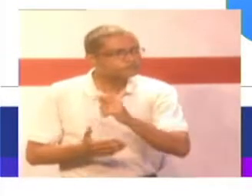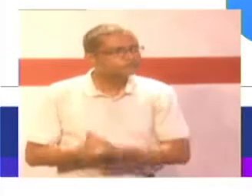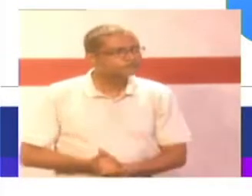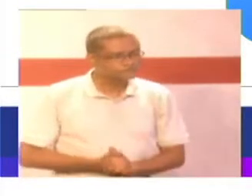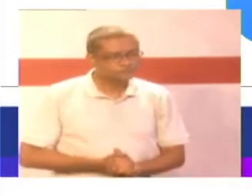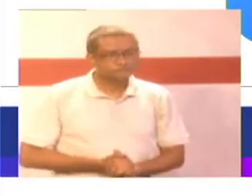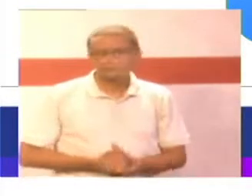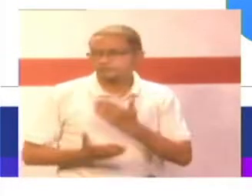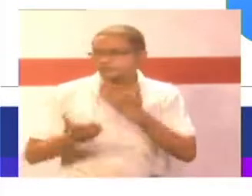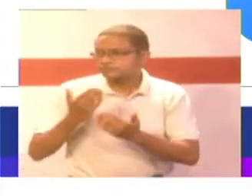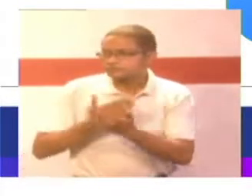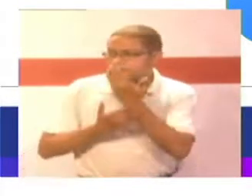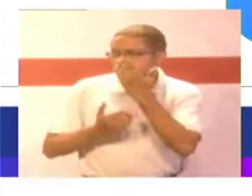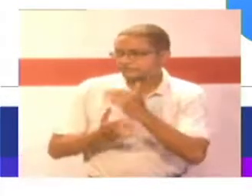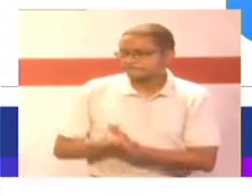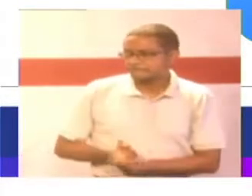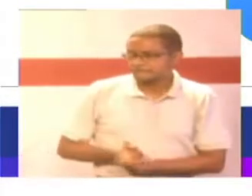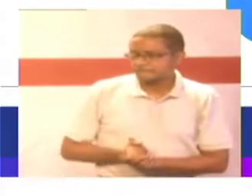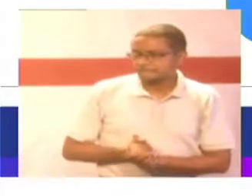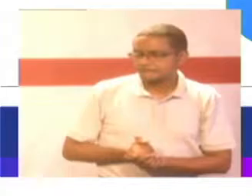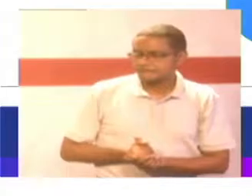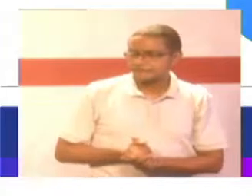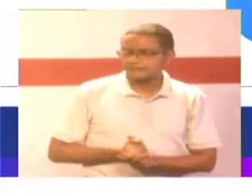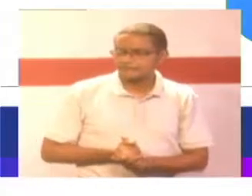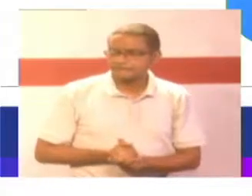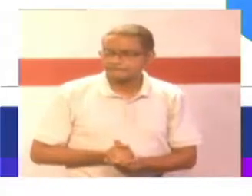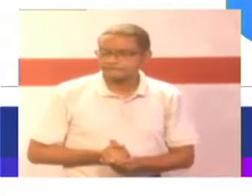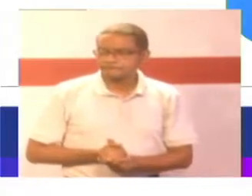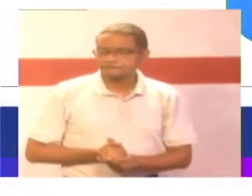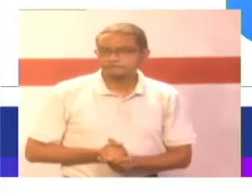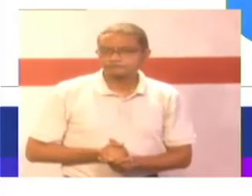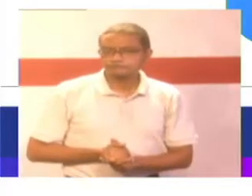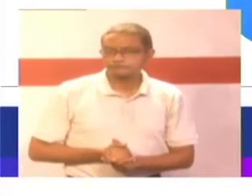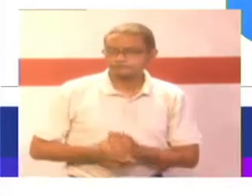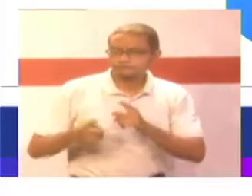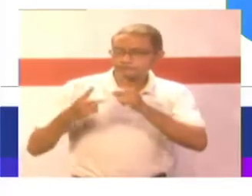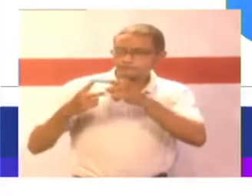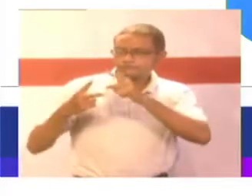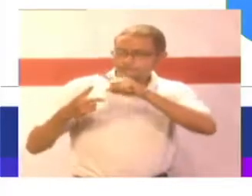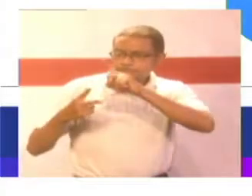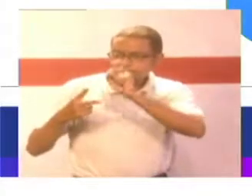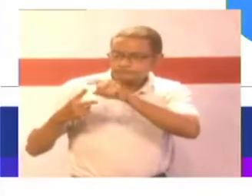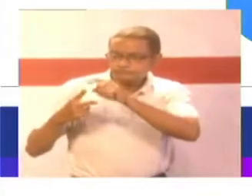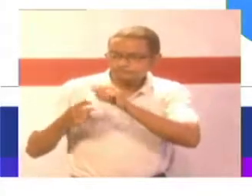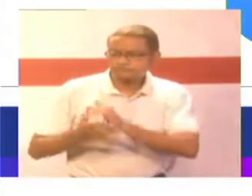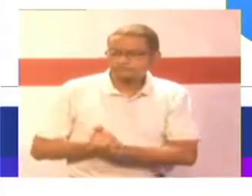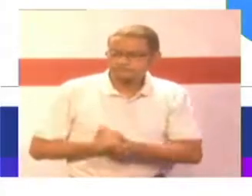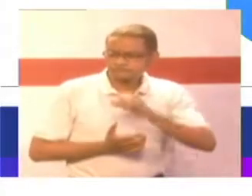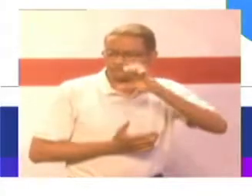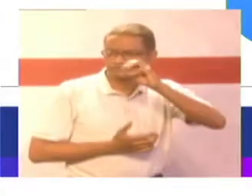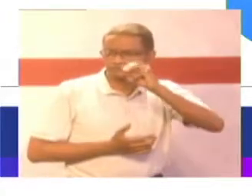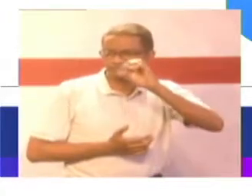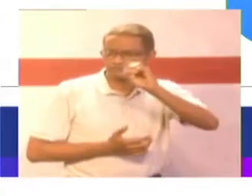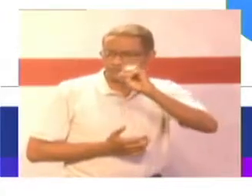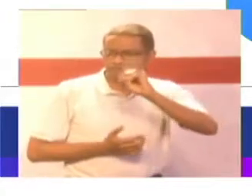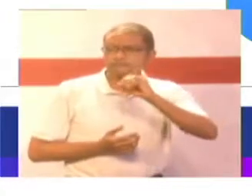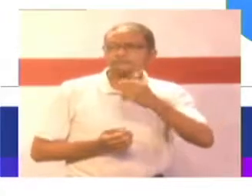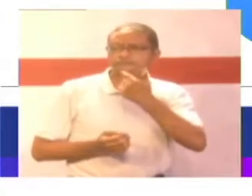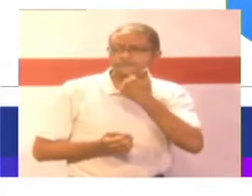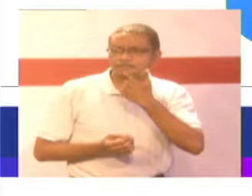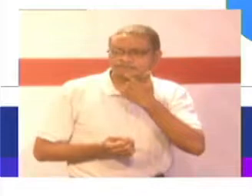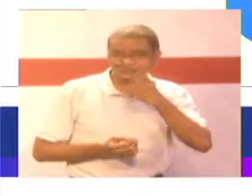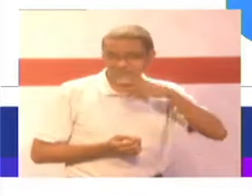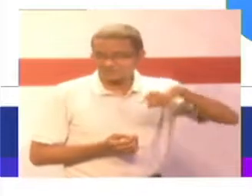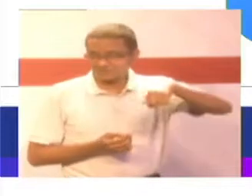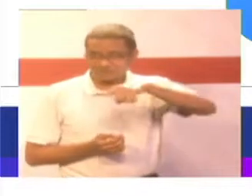Power 102 Digital. My first question is for Dr. Abdul Richards. Doctor, the CMO stated previously that the survival rate